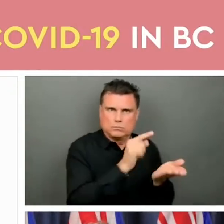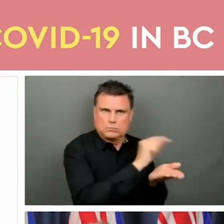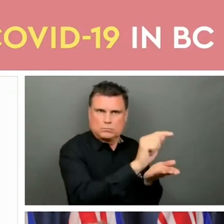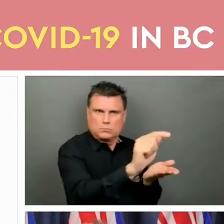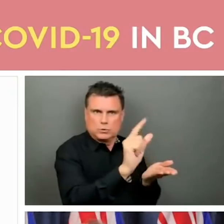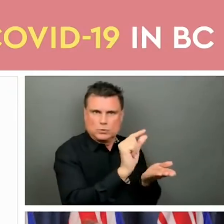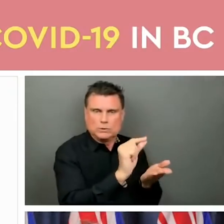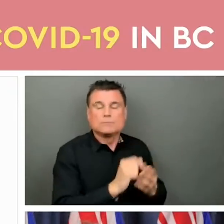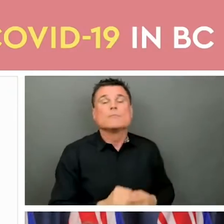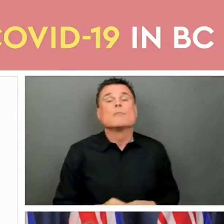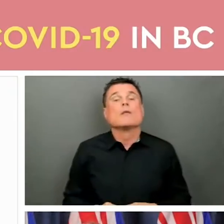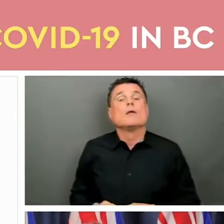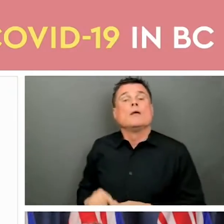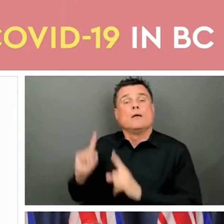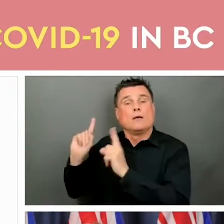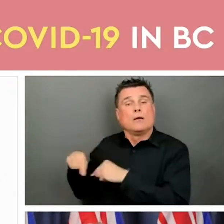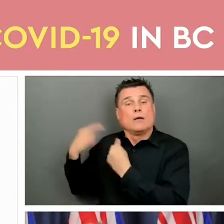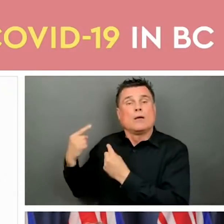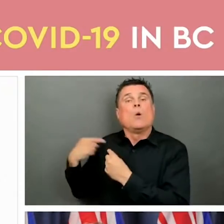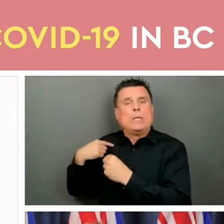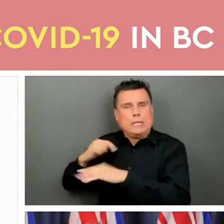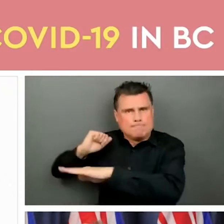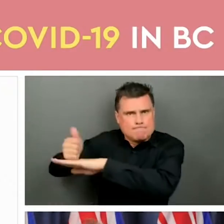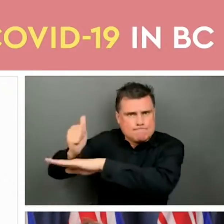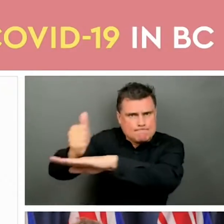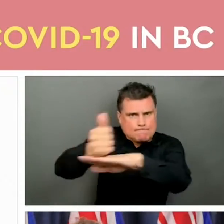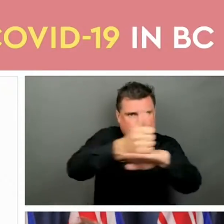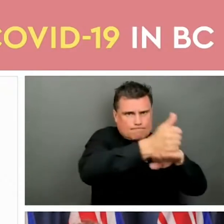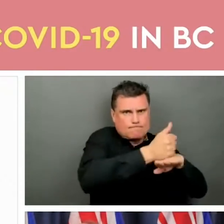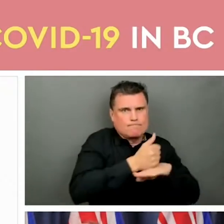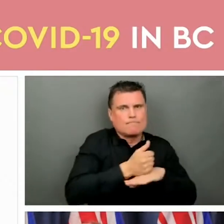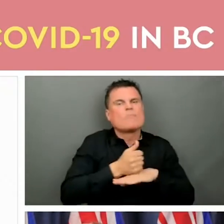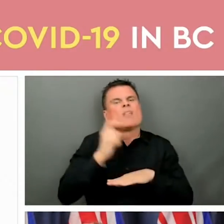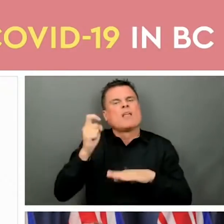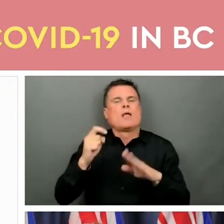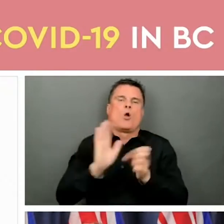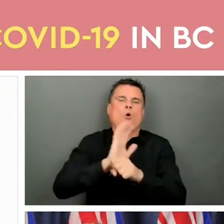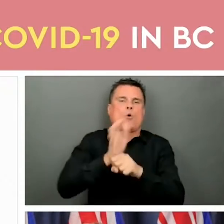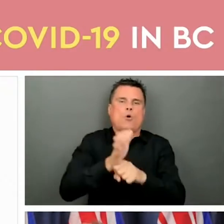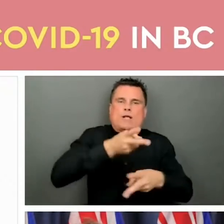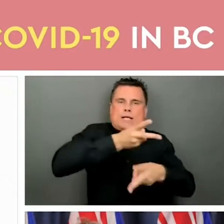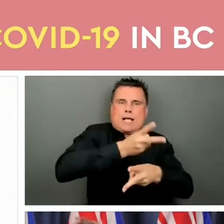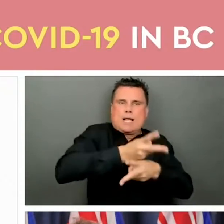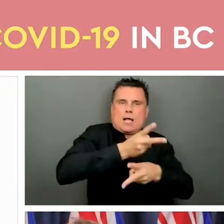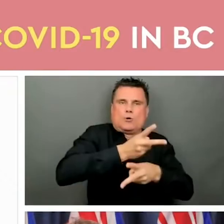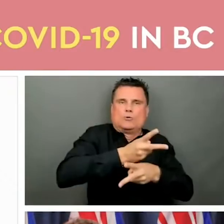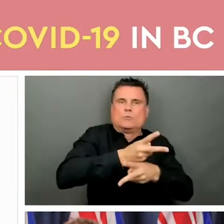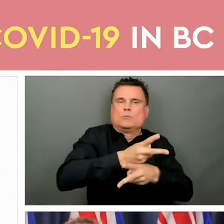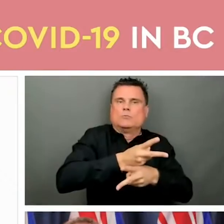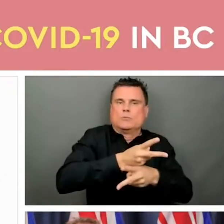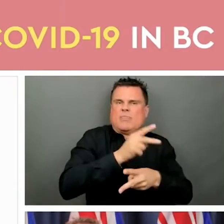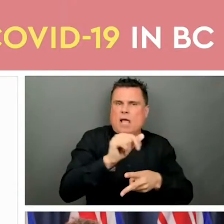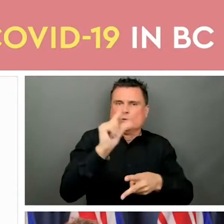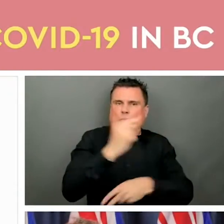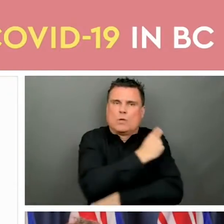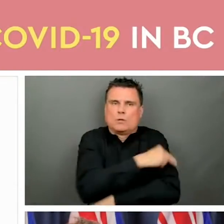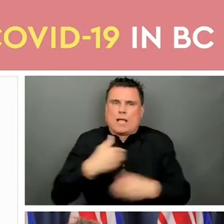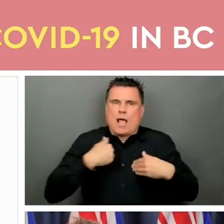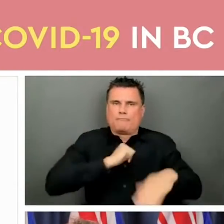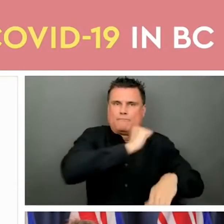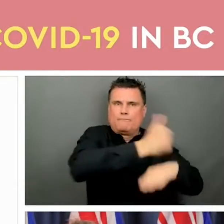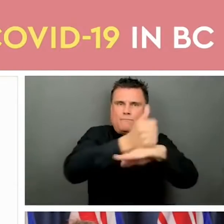consultation with our clinicians, and they continue to be the focus of our COVID-19 efforts in acute care. And to understand where we are in